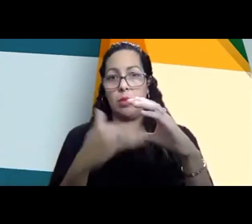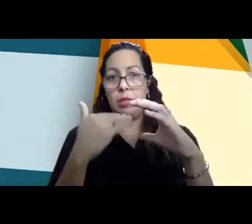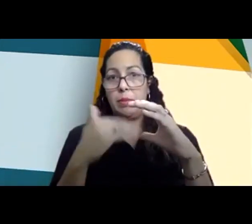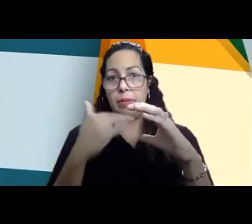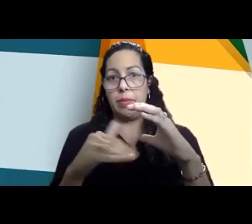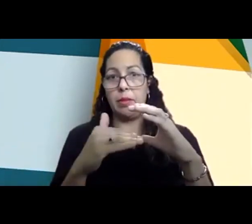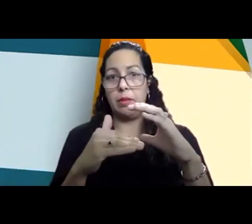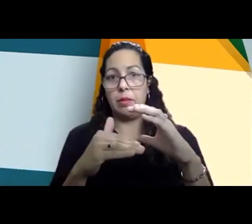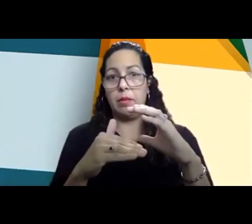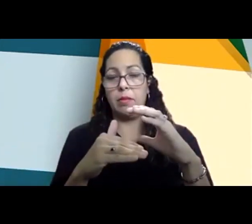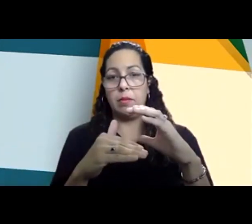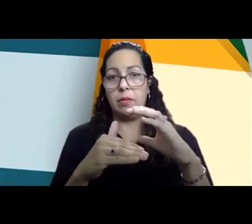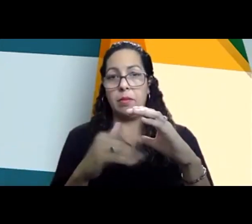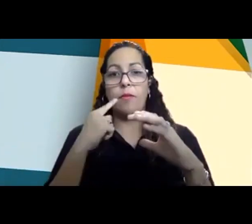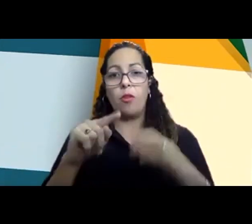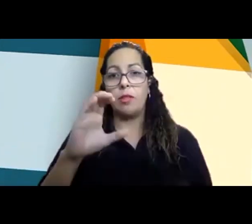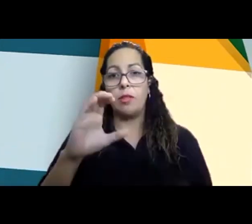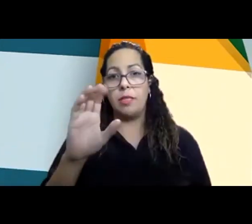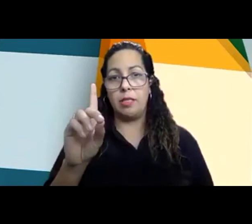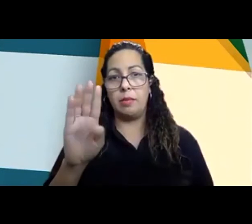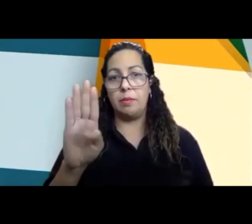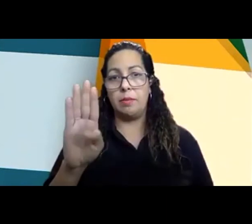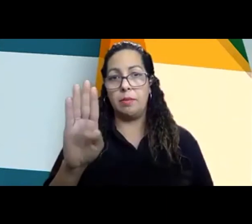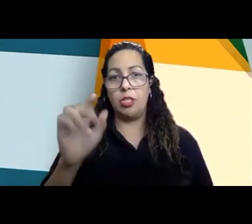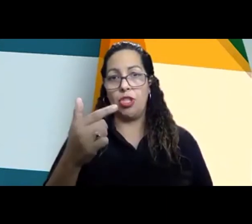mailing address for the CDBG-DR program, which is